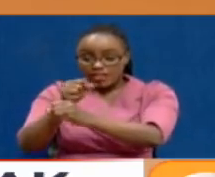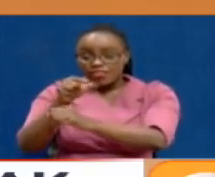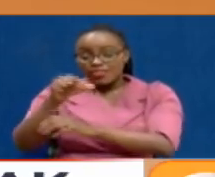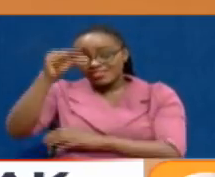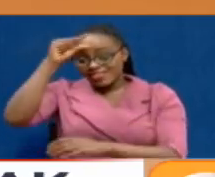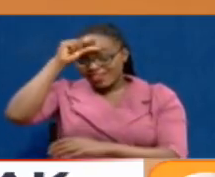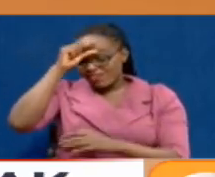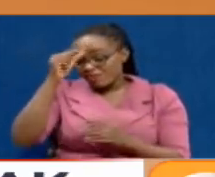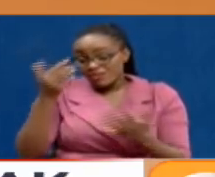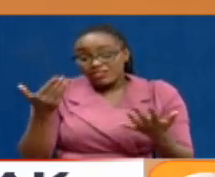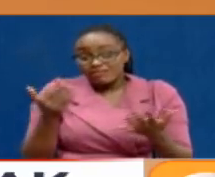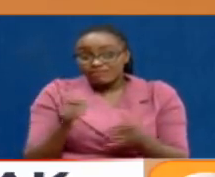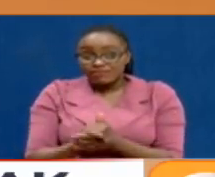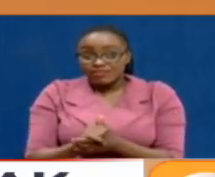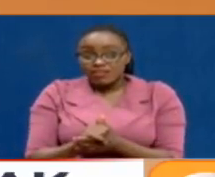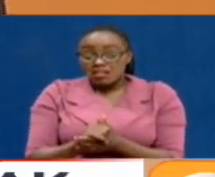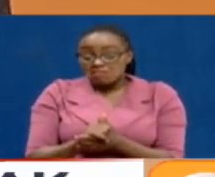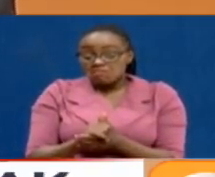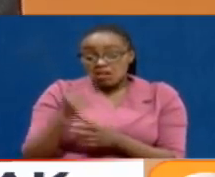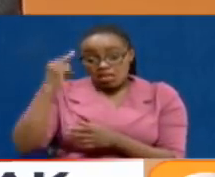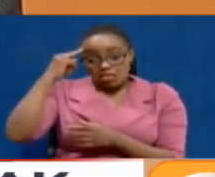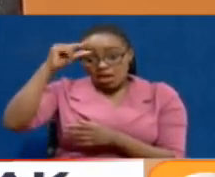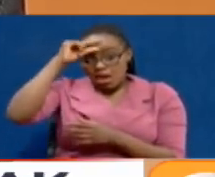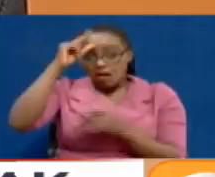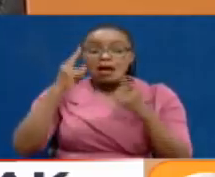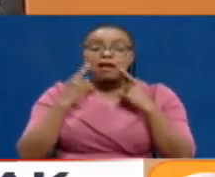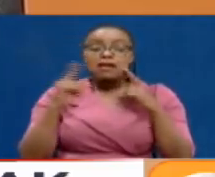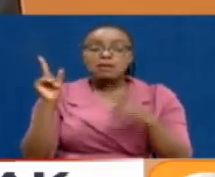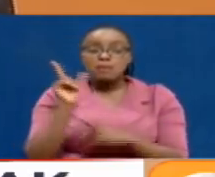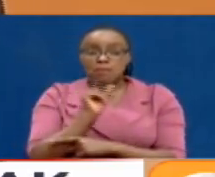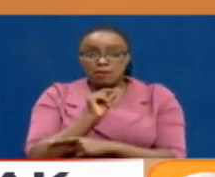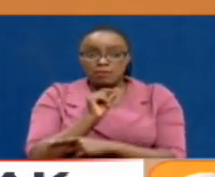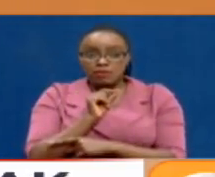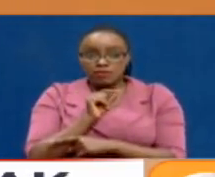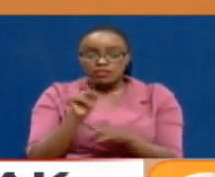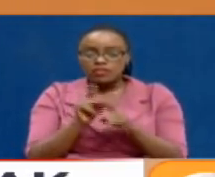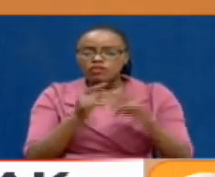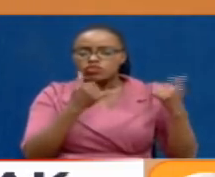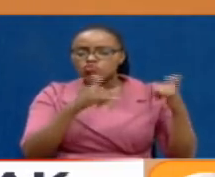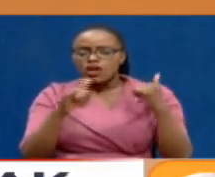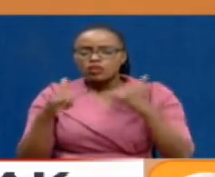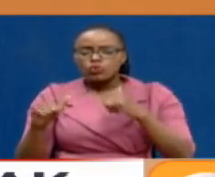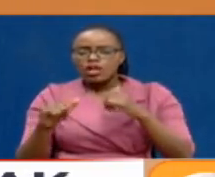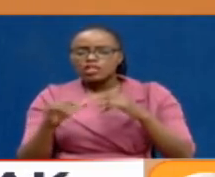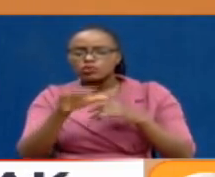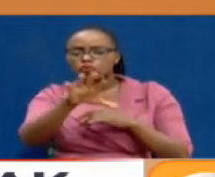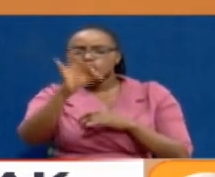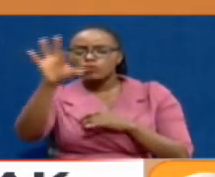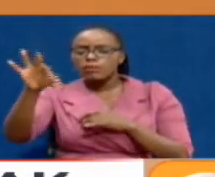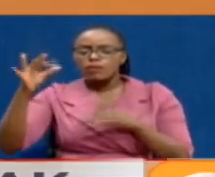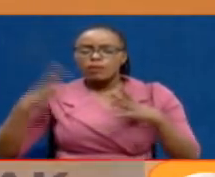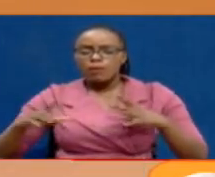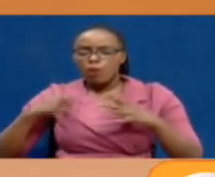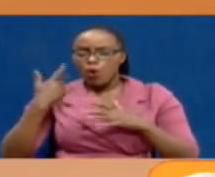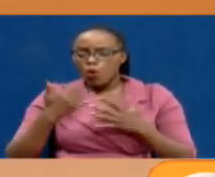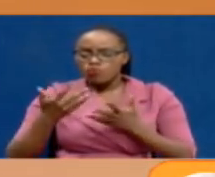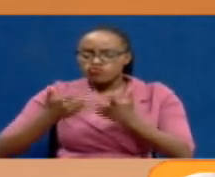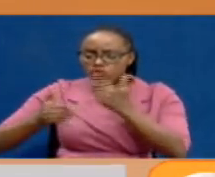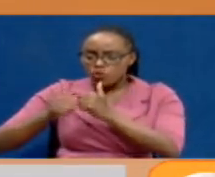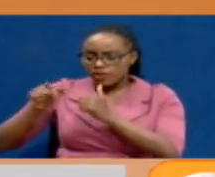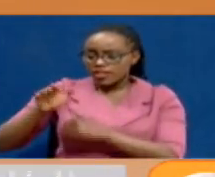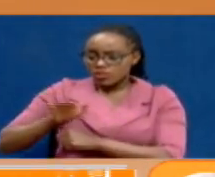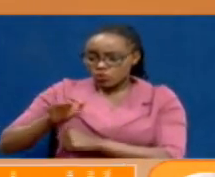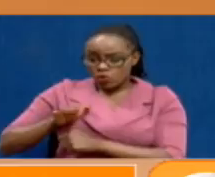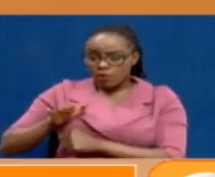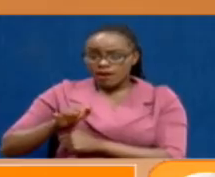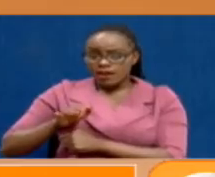system. But I think the government already announced that they were doing the contact tracing and the movements. So I think for